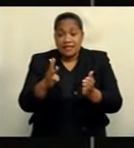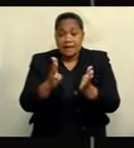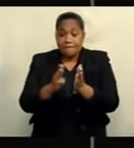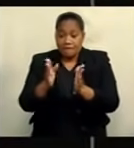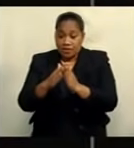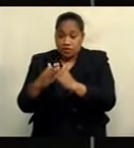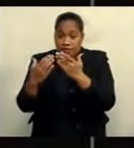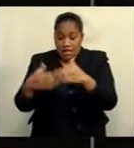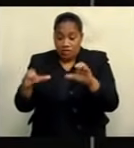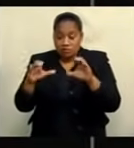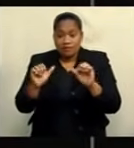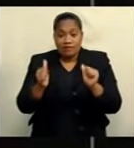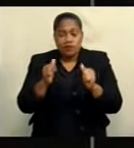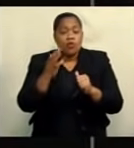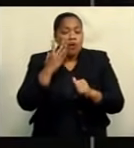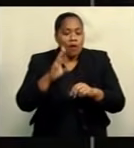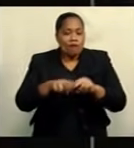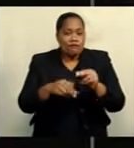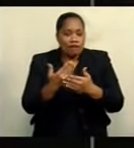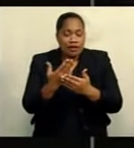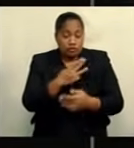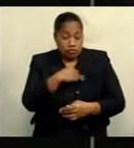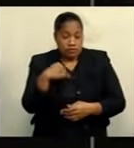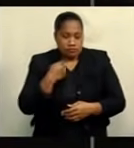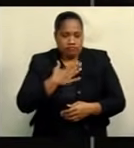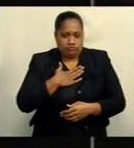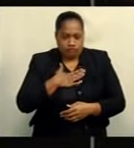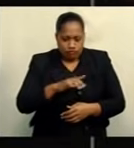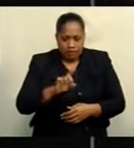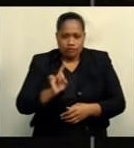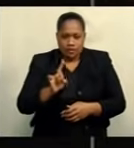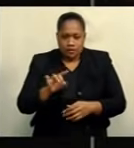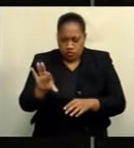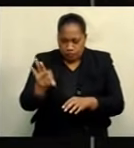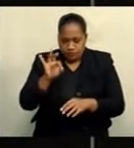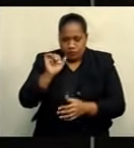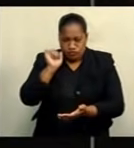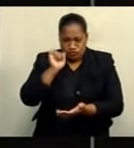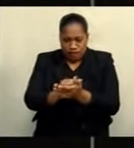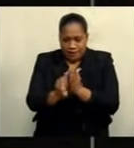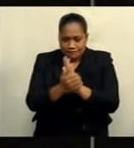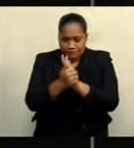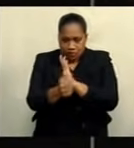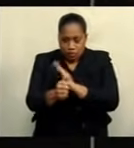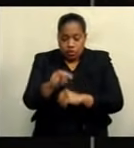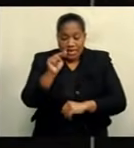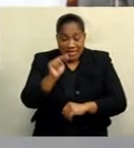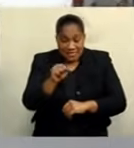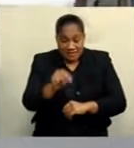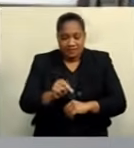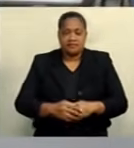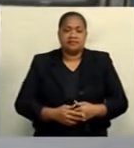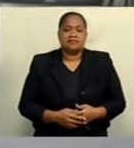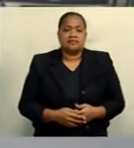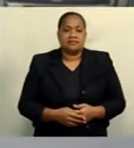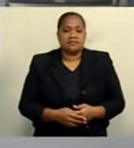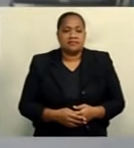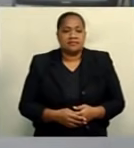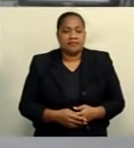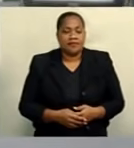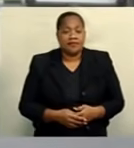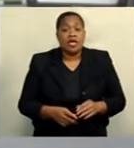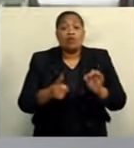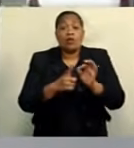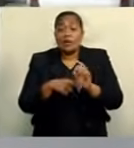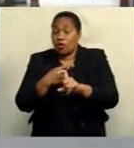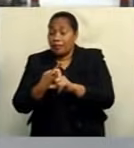Friday. Kritika Kumar reports the ministry intends to attract the right skills needed to reform municipalities. Premila Kumar says they will